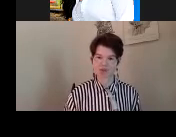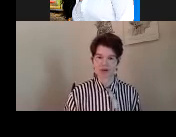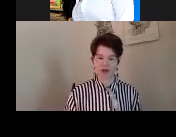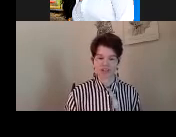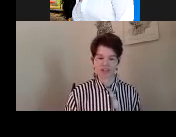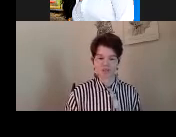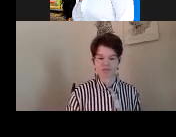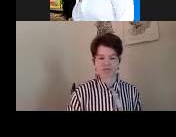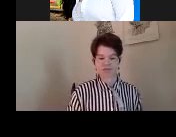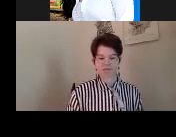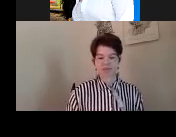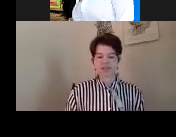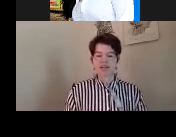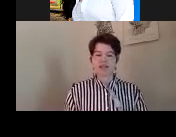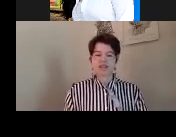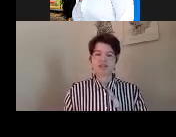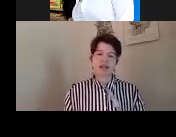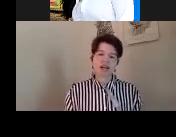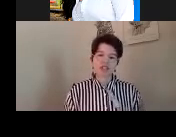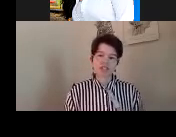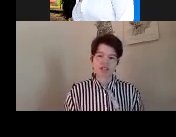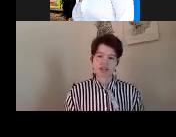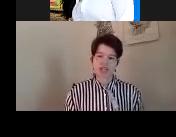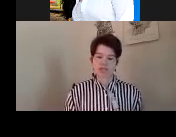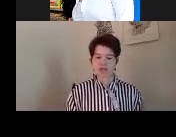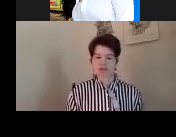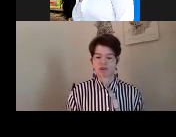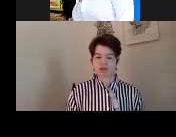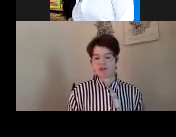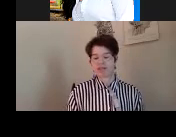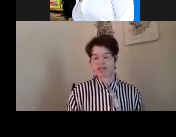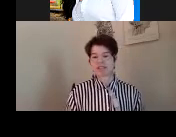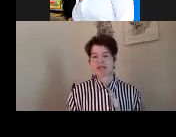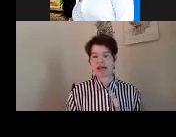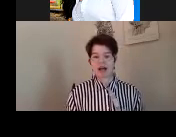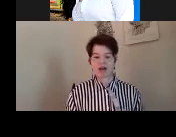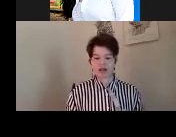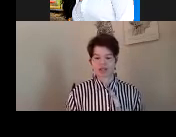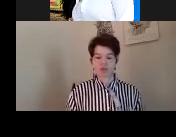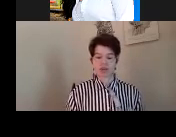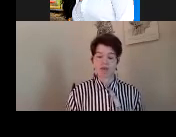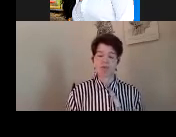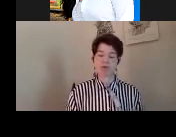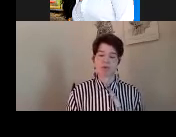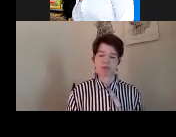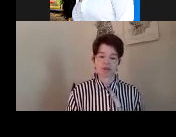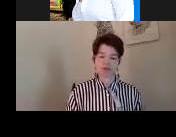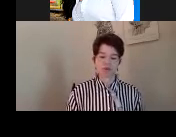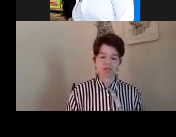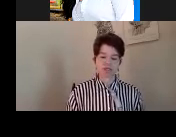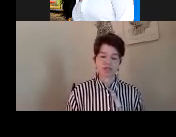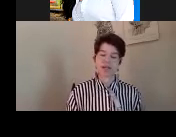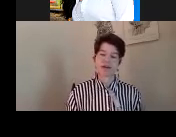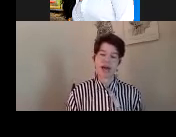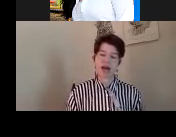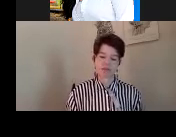for equality." There's actually a documentary on Netflix that outlines what happened before the 504